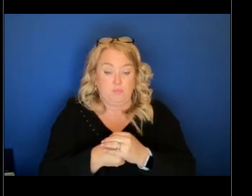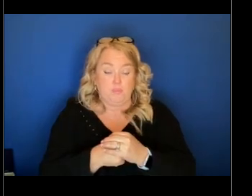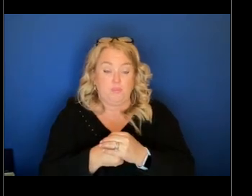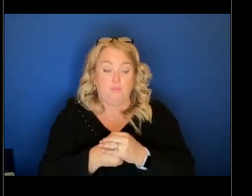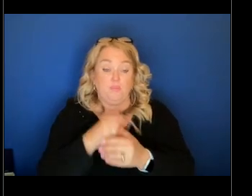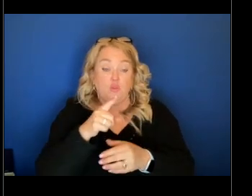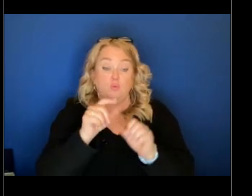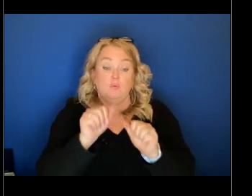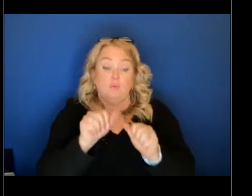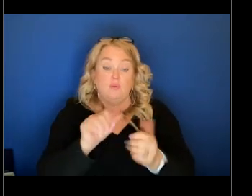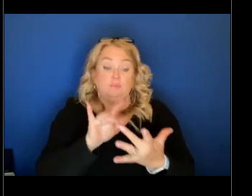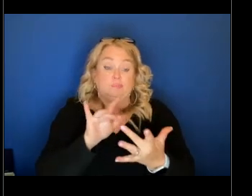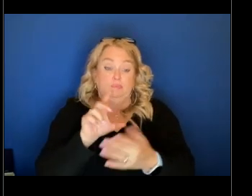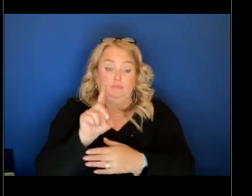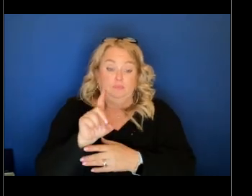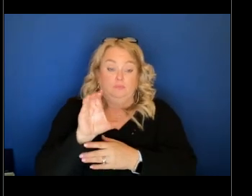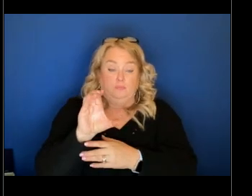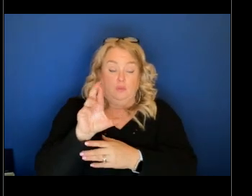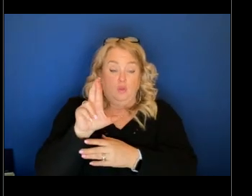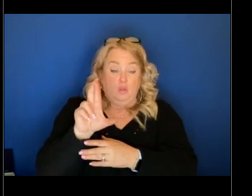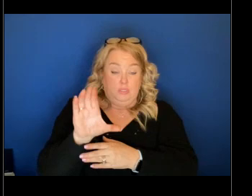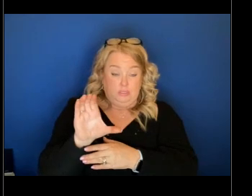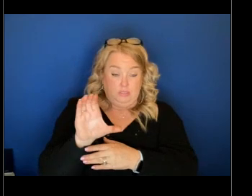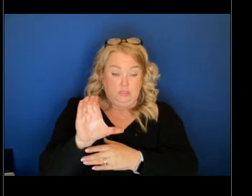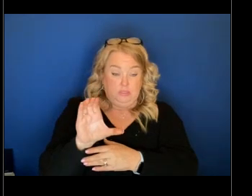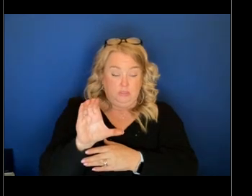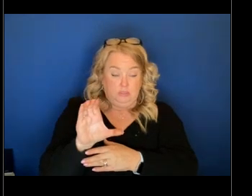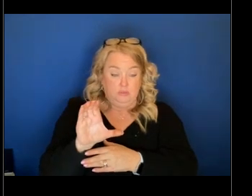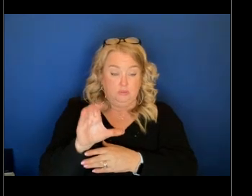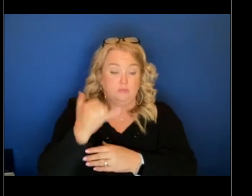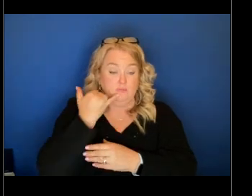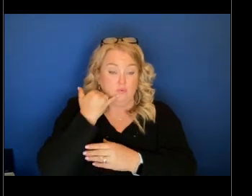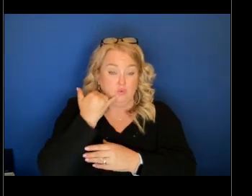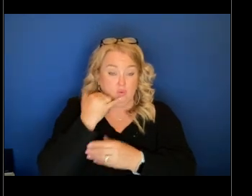You can reach the DCRC toll-free at